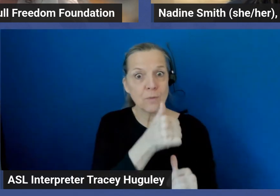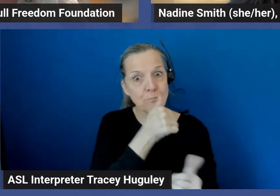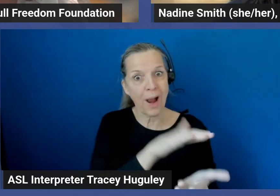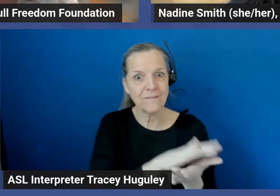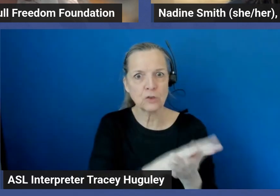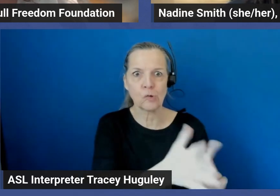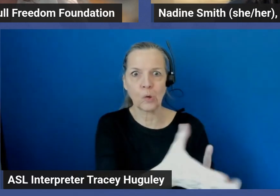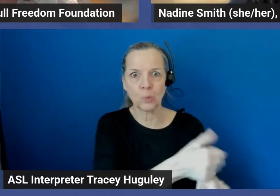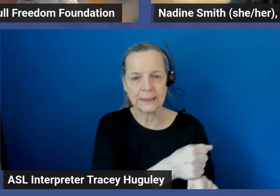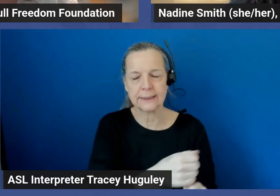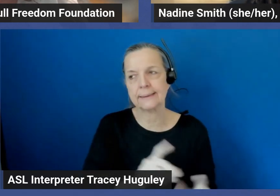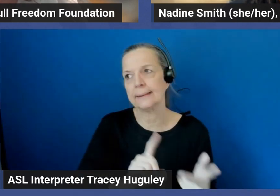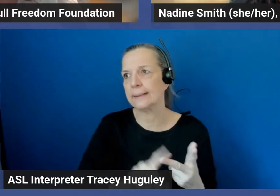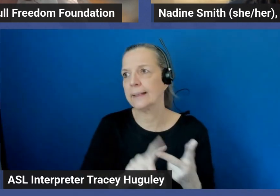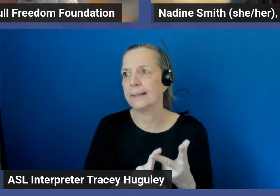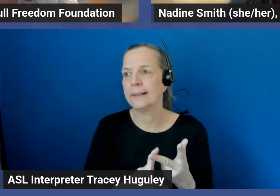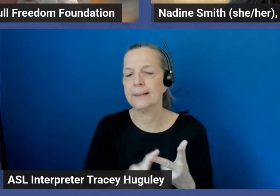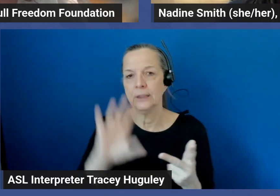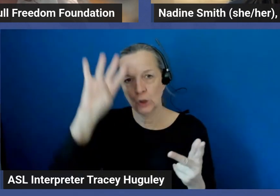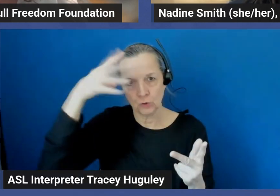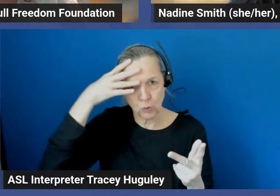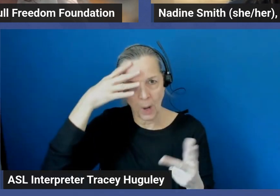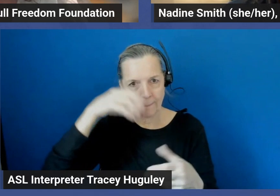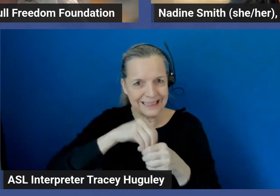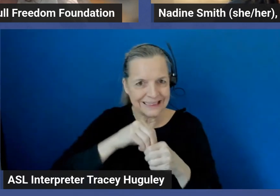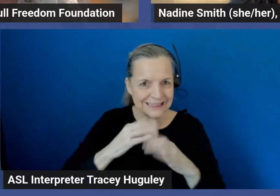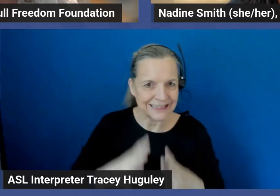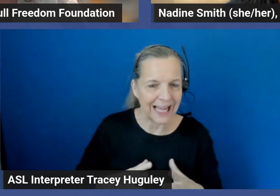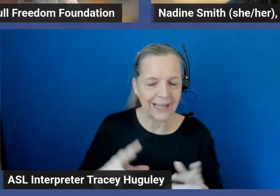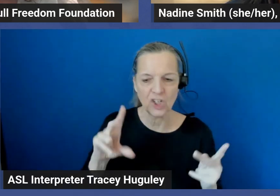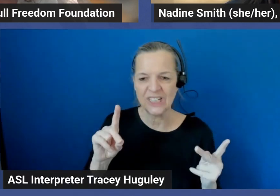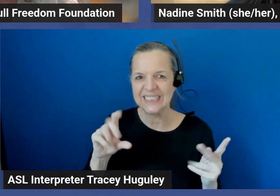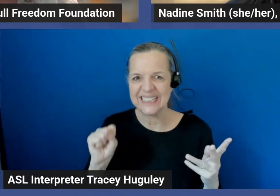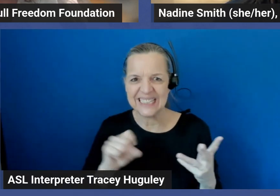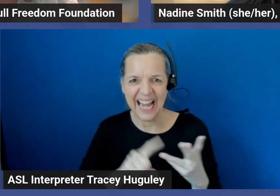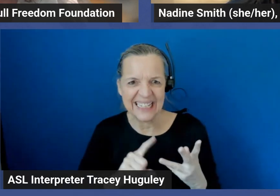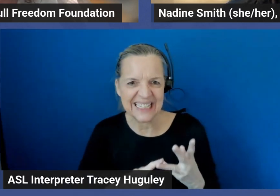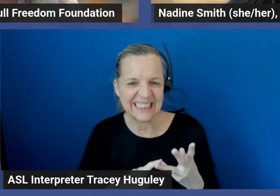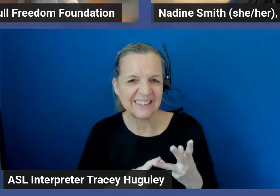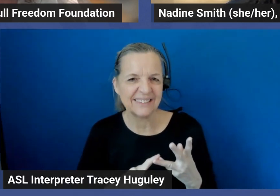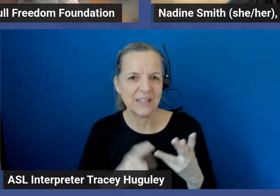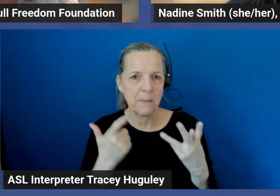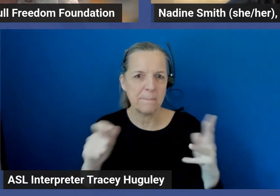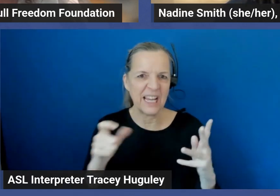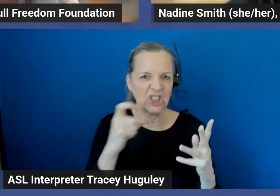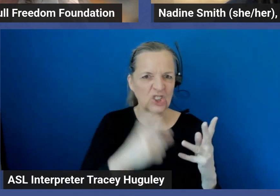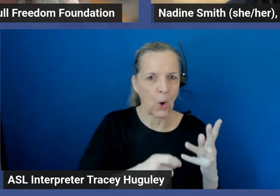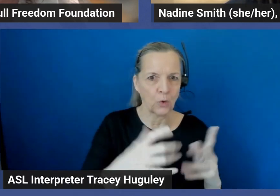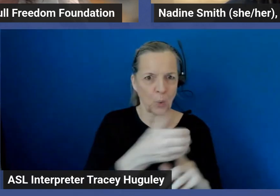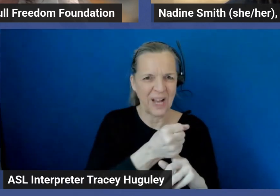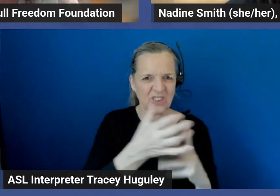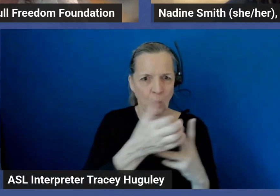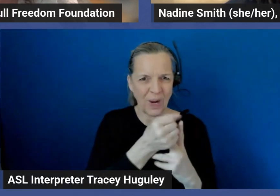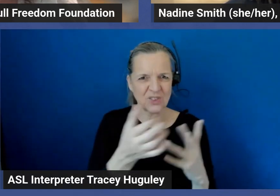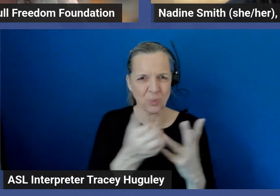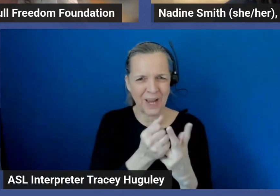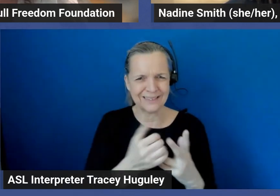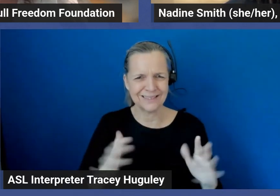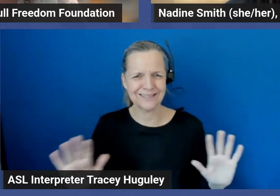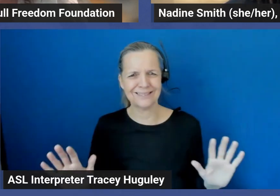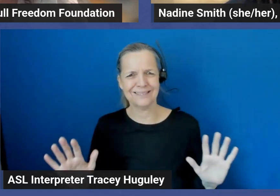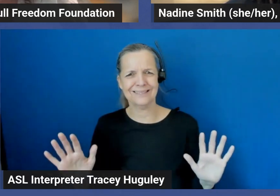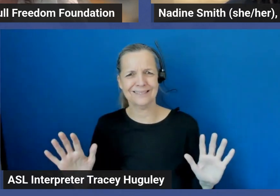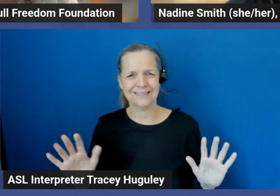this, Trump insider, this DeSantis, major donor. And it's